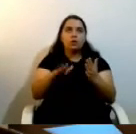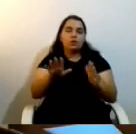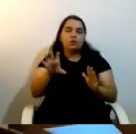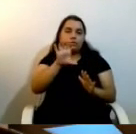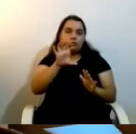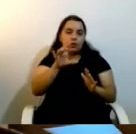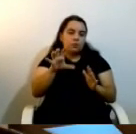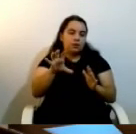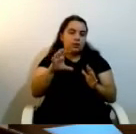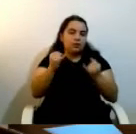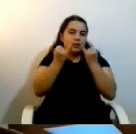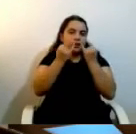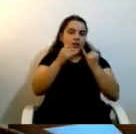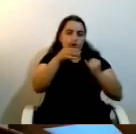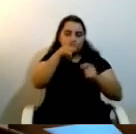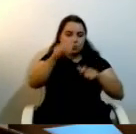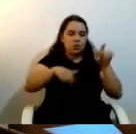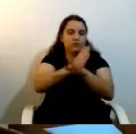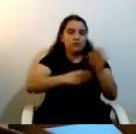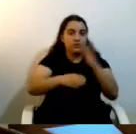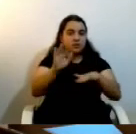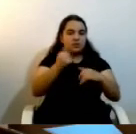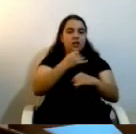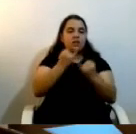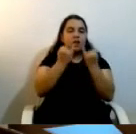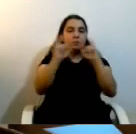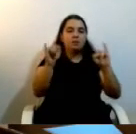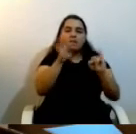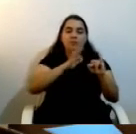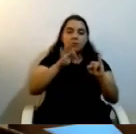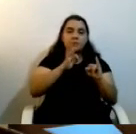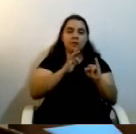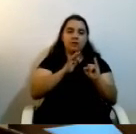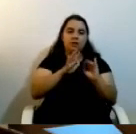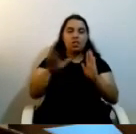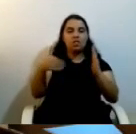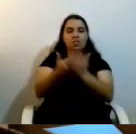with self-determination in the community.